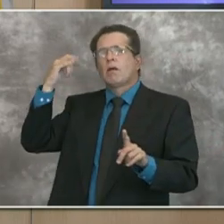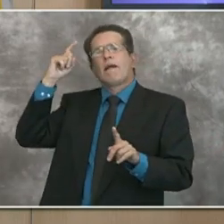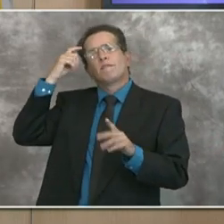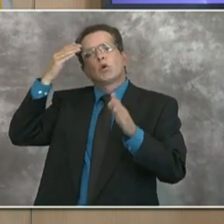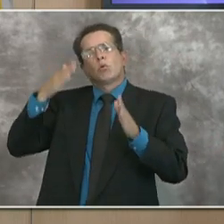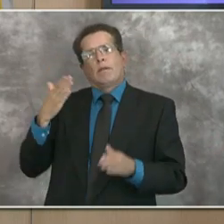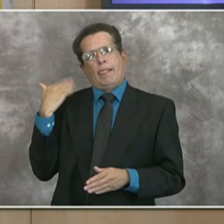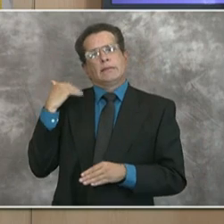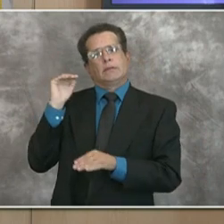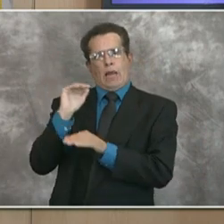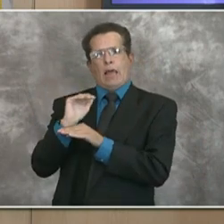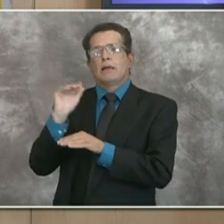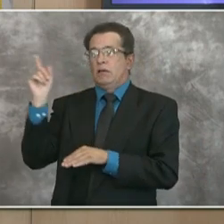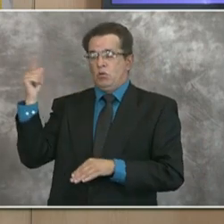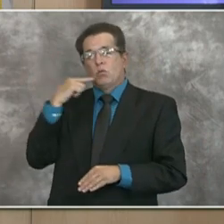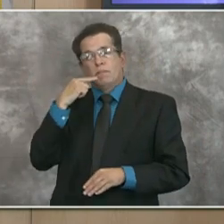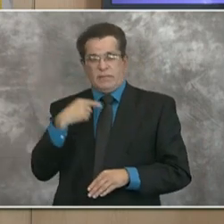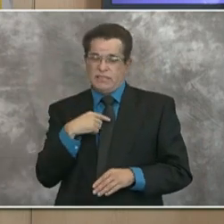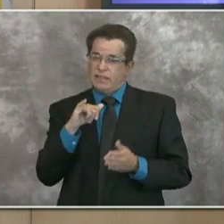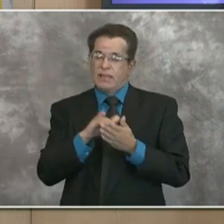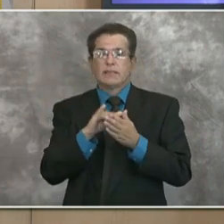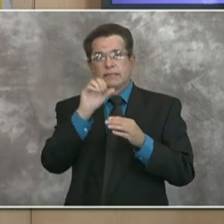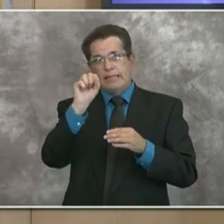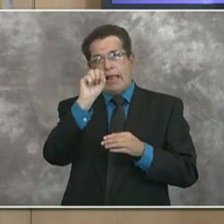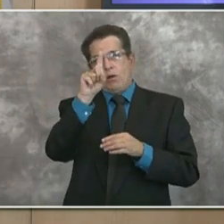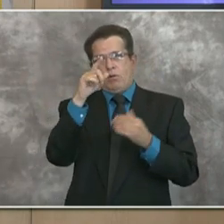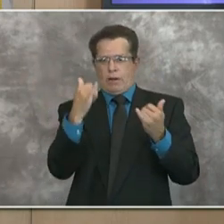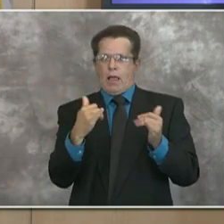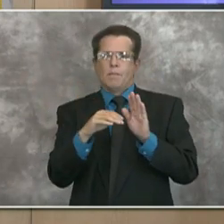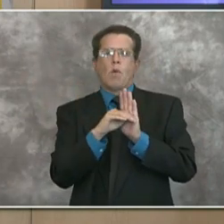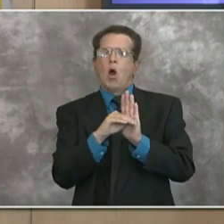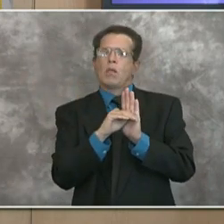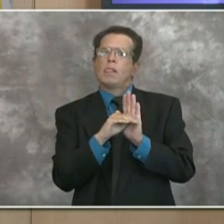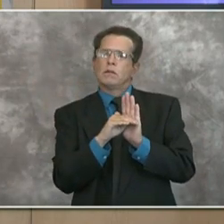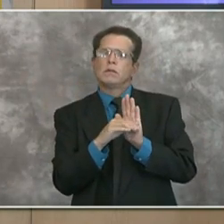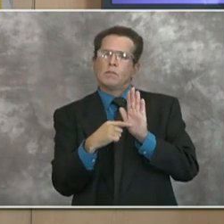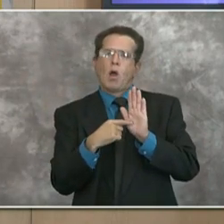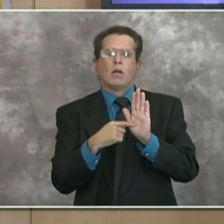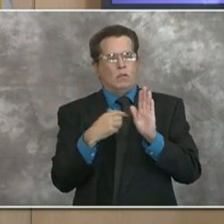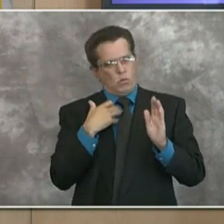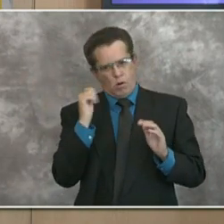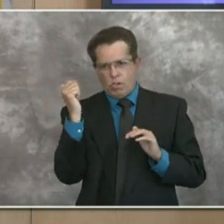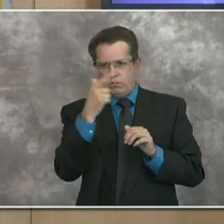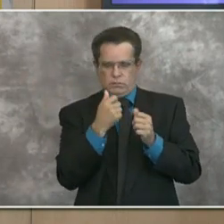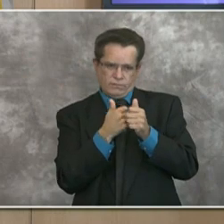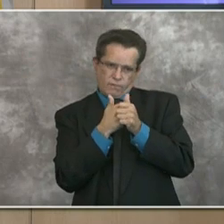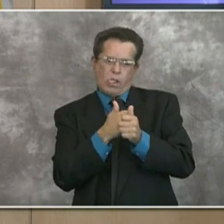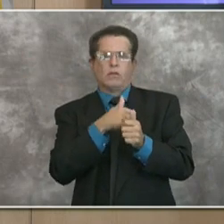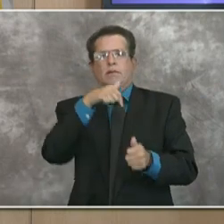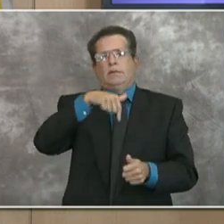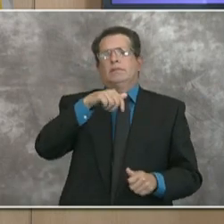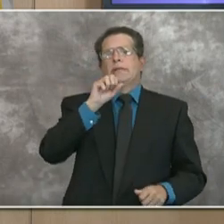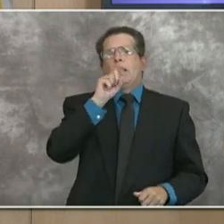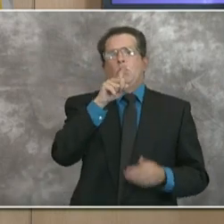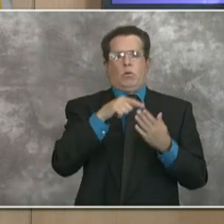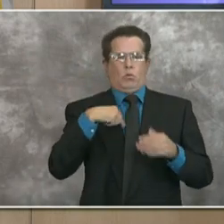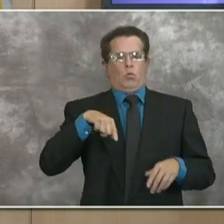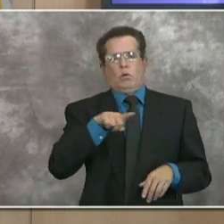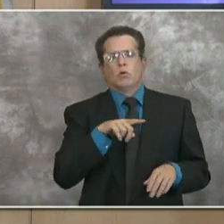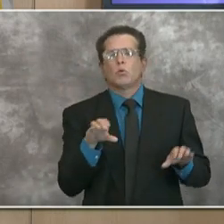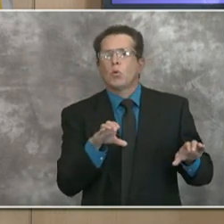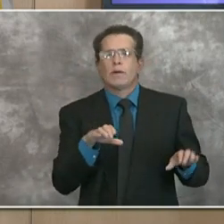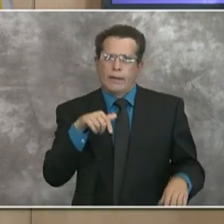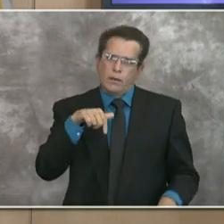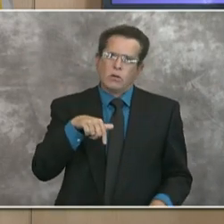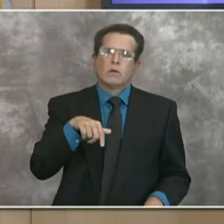night, and he said to me exactly, San Diego has been a model. We want to align the rest of the state to what you are doing. And so